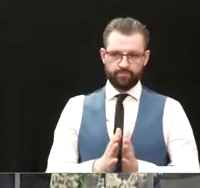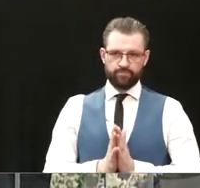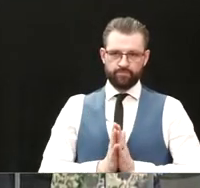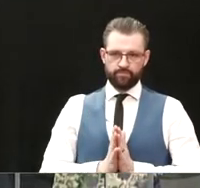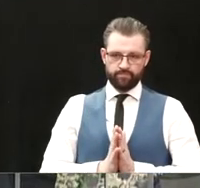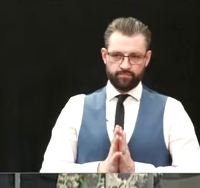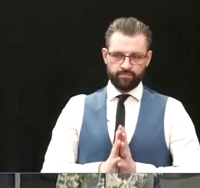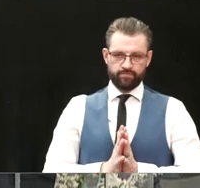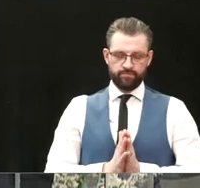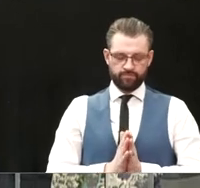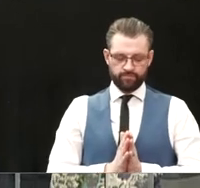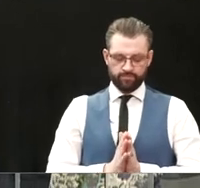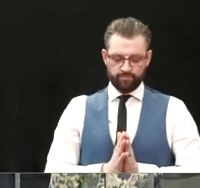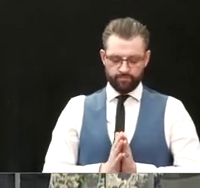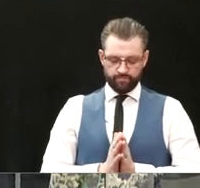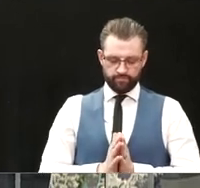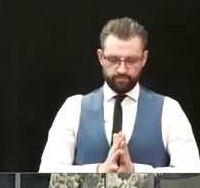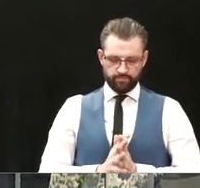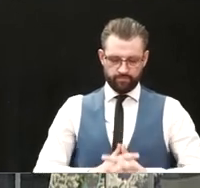al kanfei hashchina